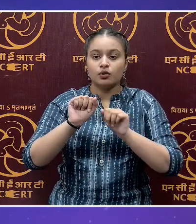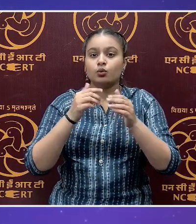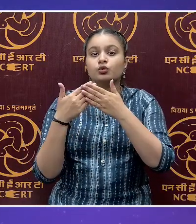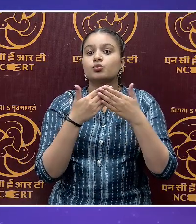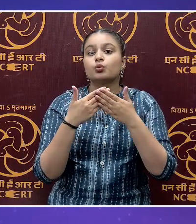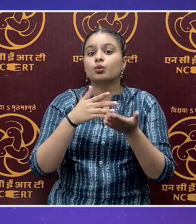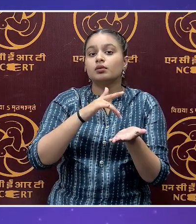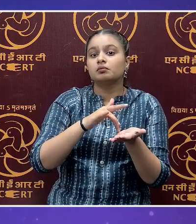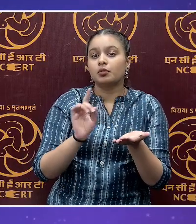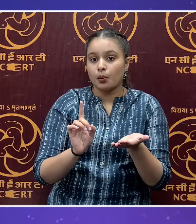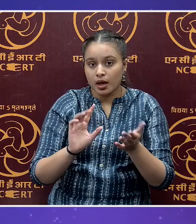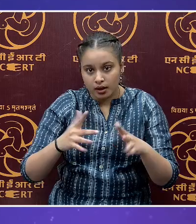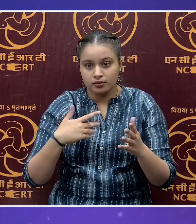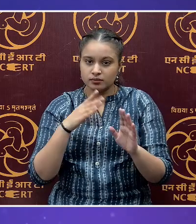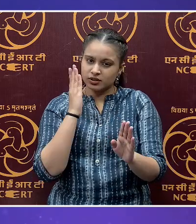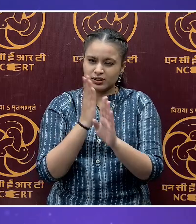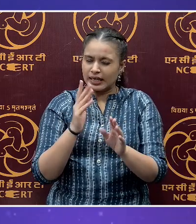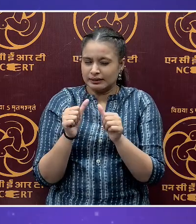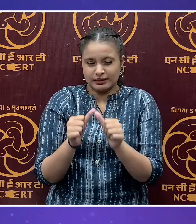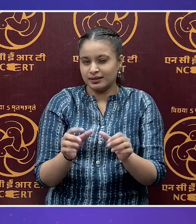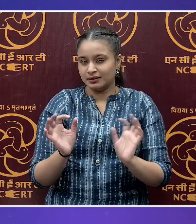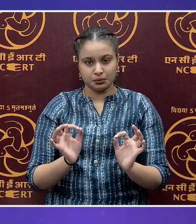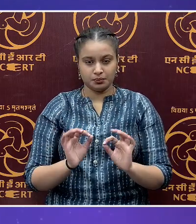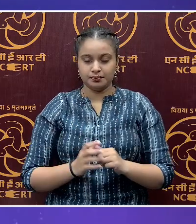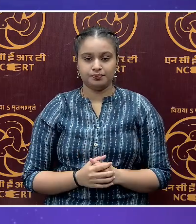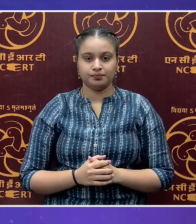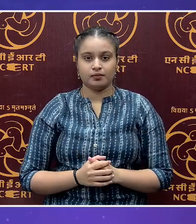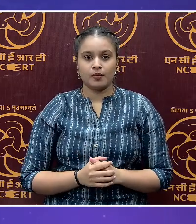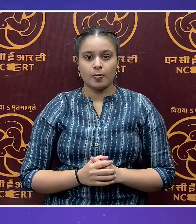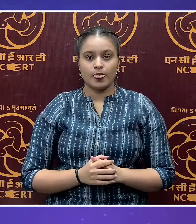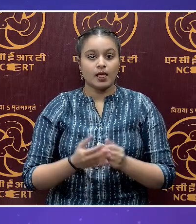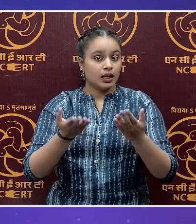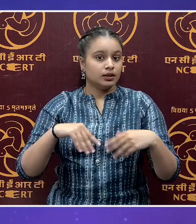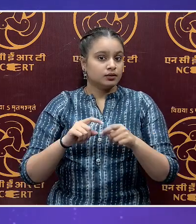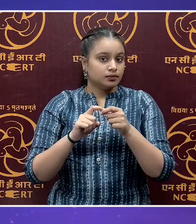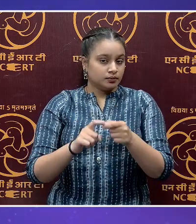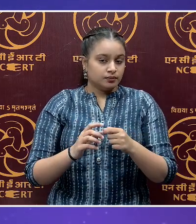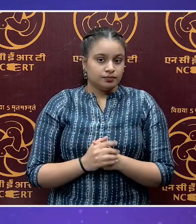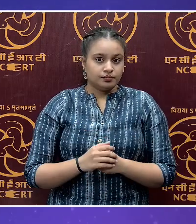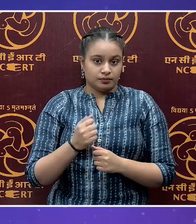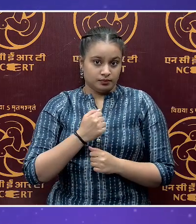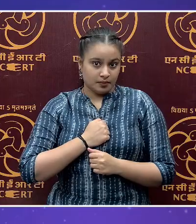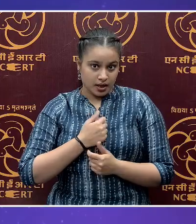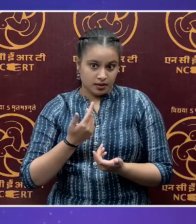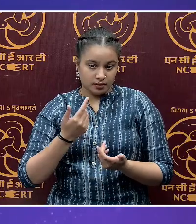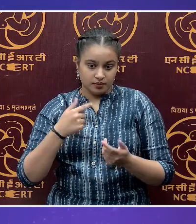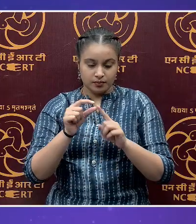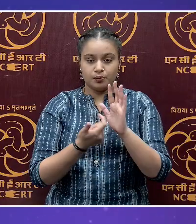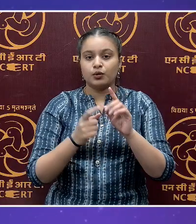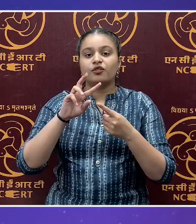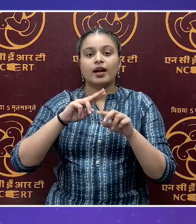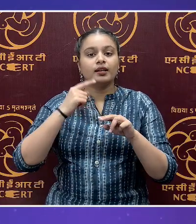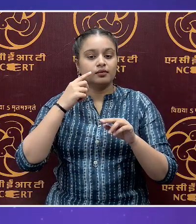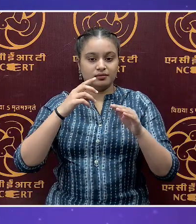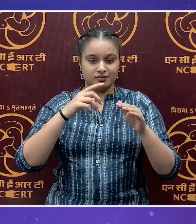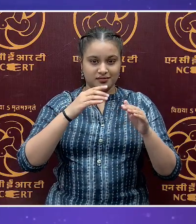has arrangement for that. We directly can't give an answer here. Okay. Yeah. There is another question. My date of birth is incorrect in the profile section. Is there